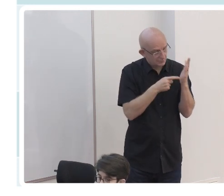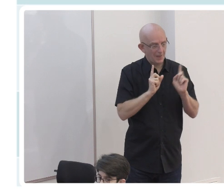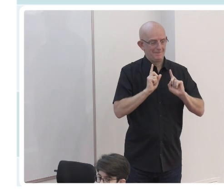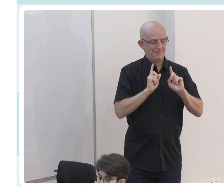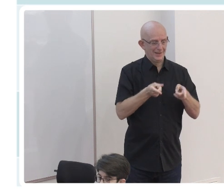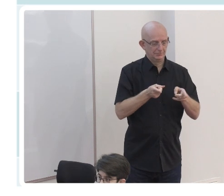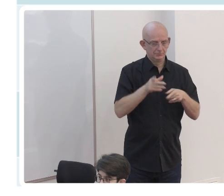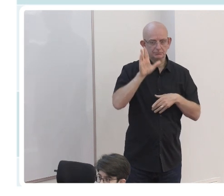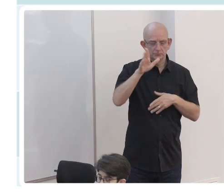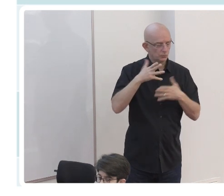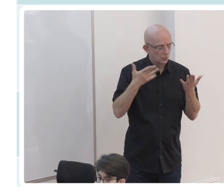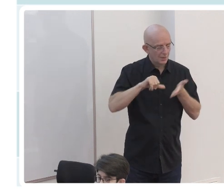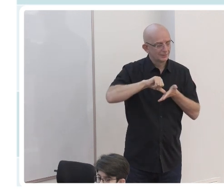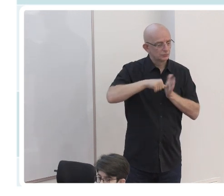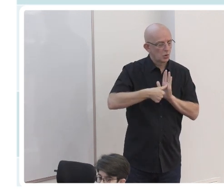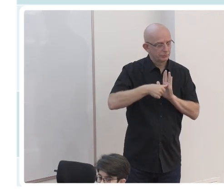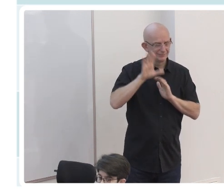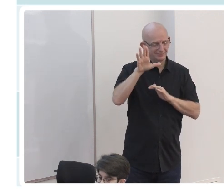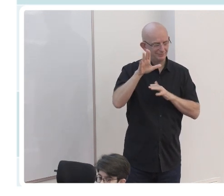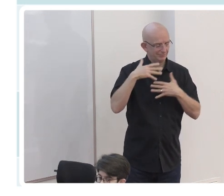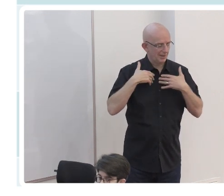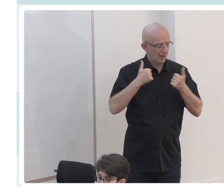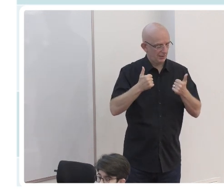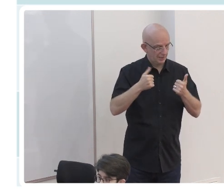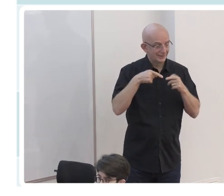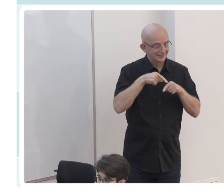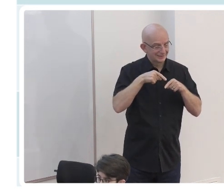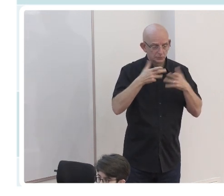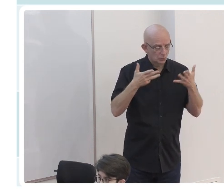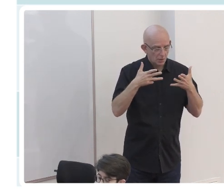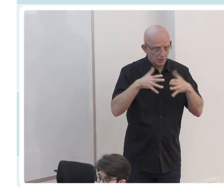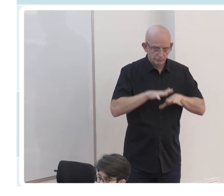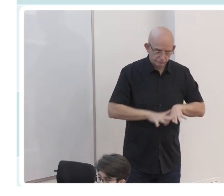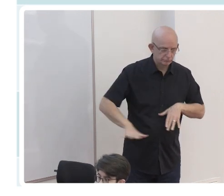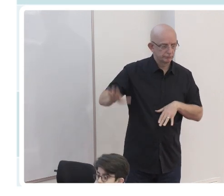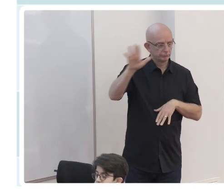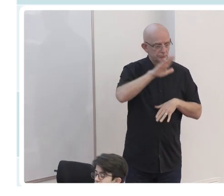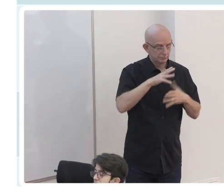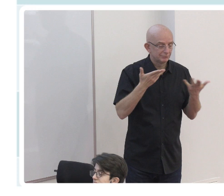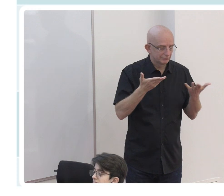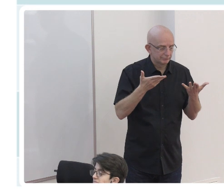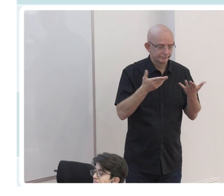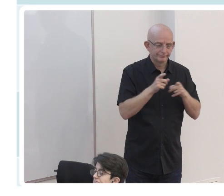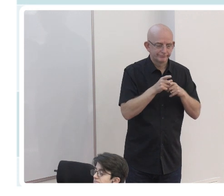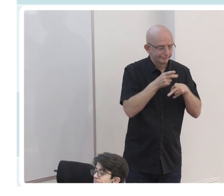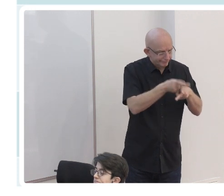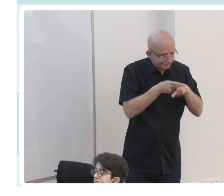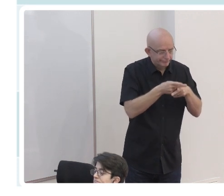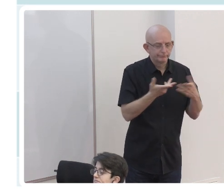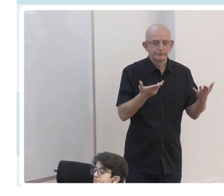making medical care, including mental health care, available to all by 2019. So essentially, we will look